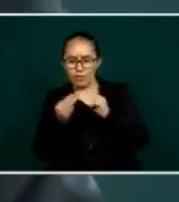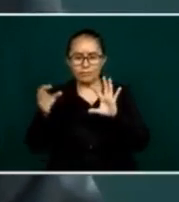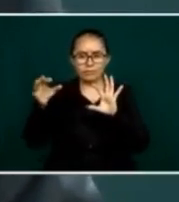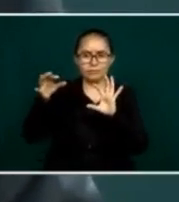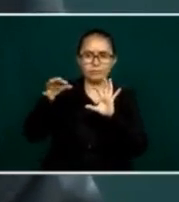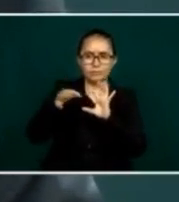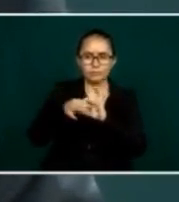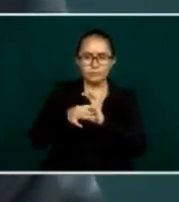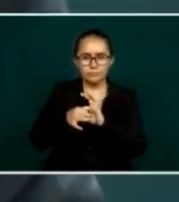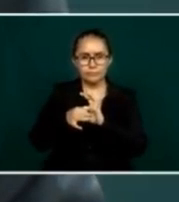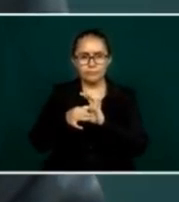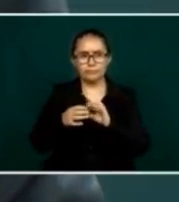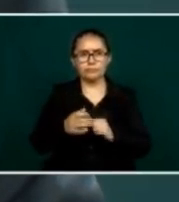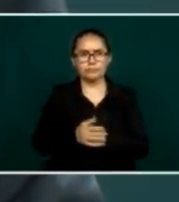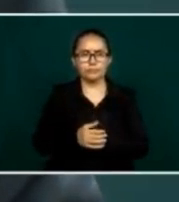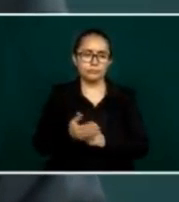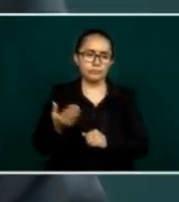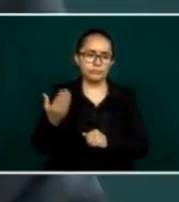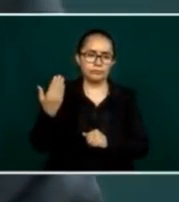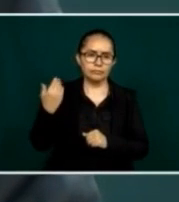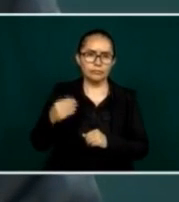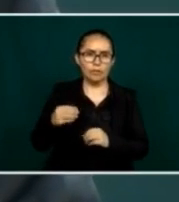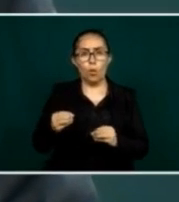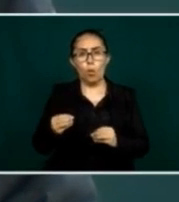authorities were also involved in.